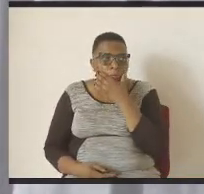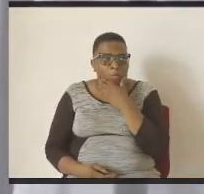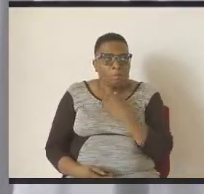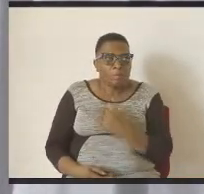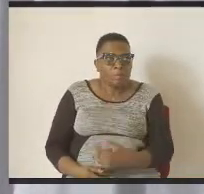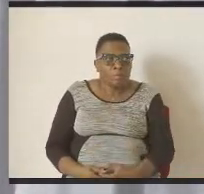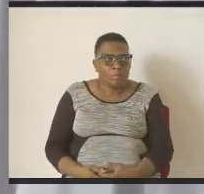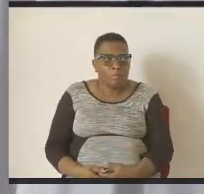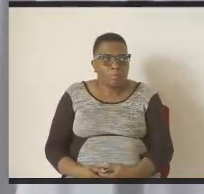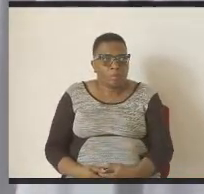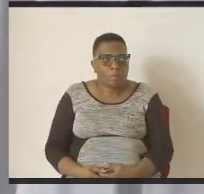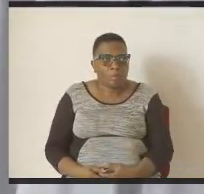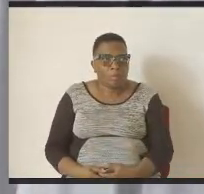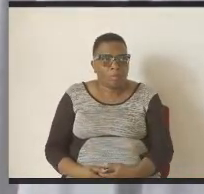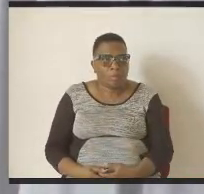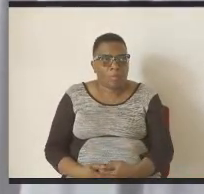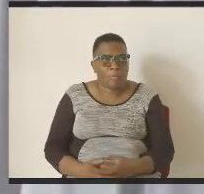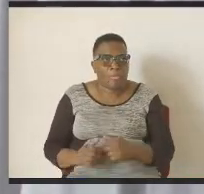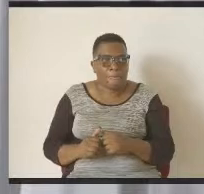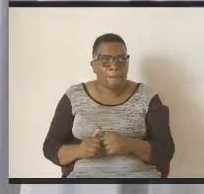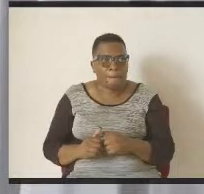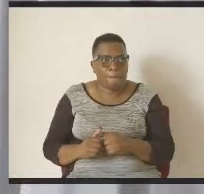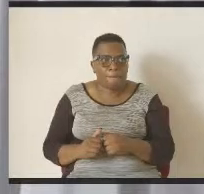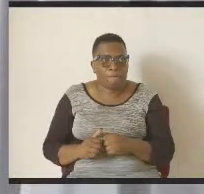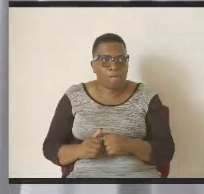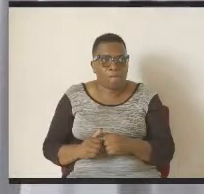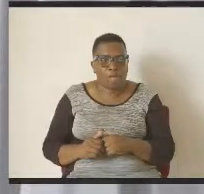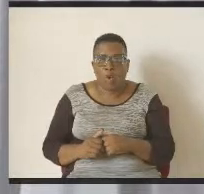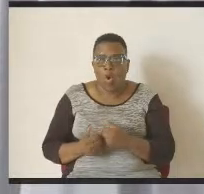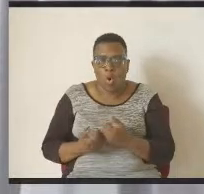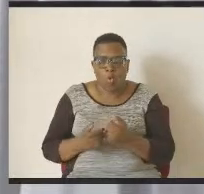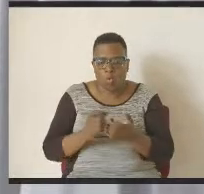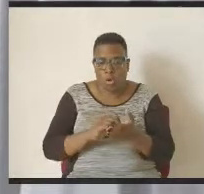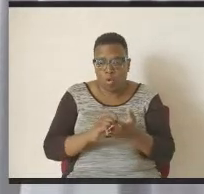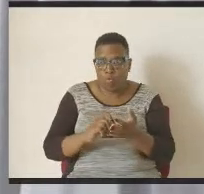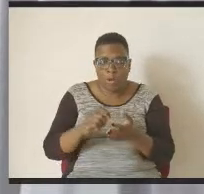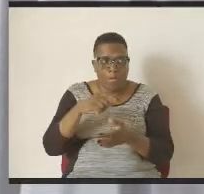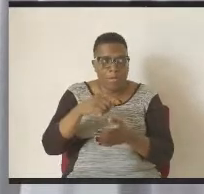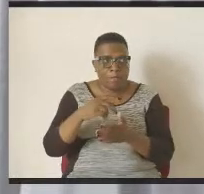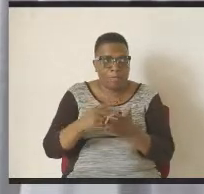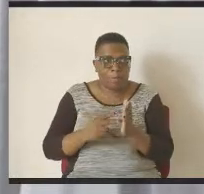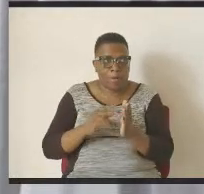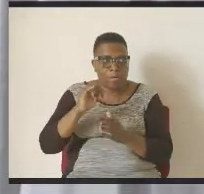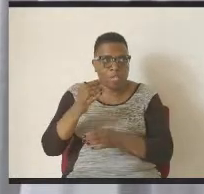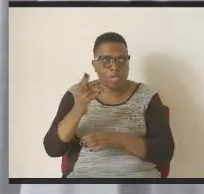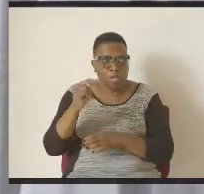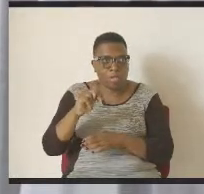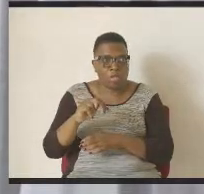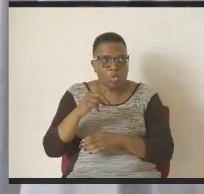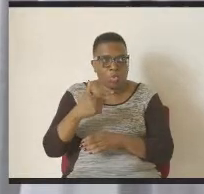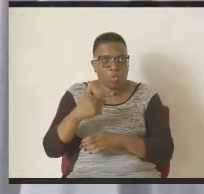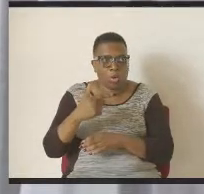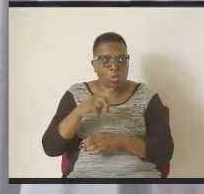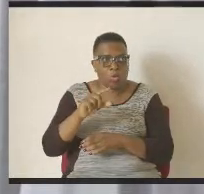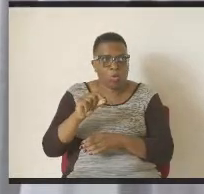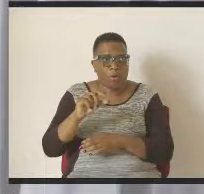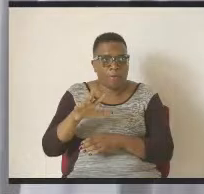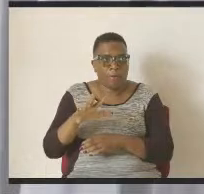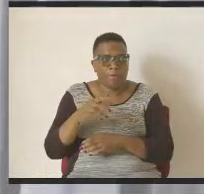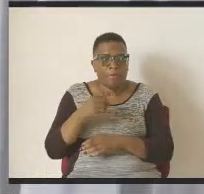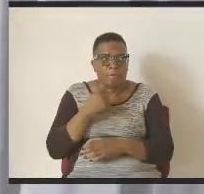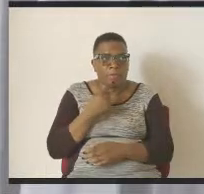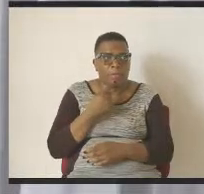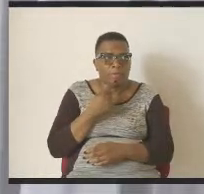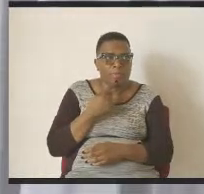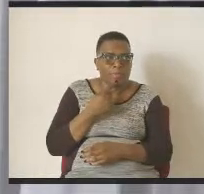the structure of this section is very important to communicate to us that if we are going to get